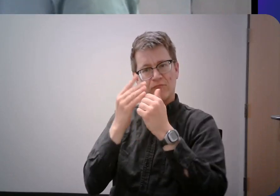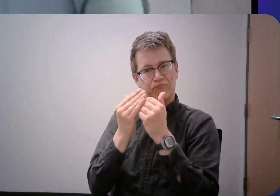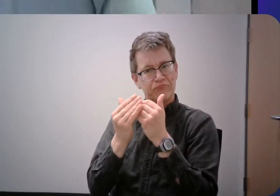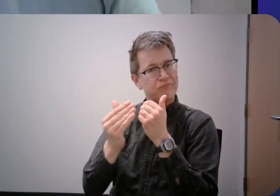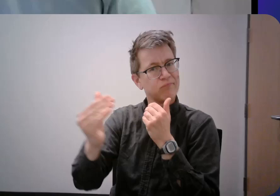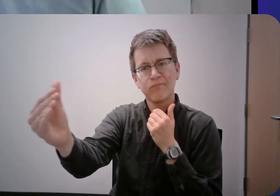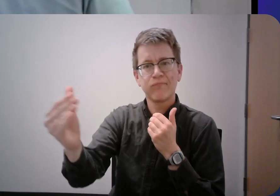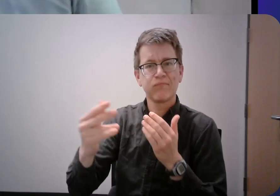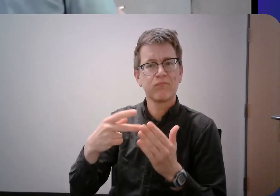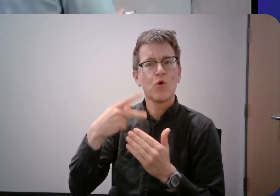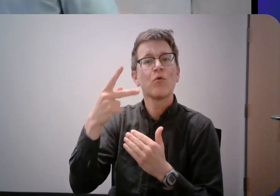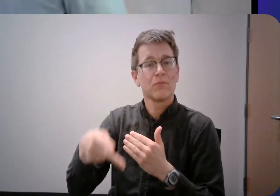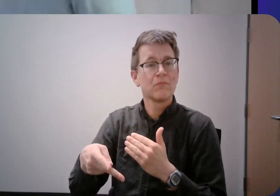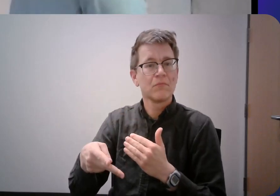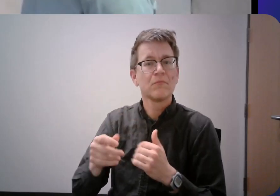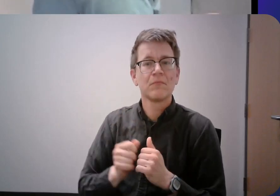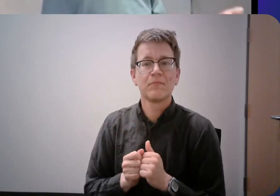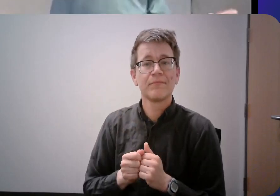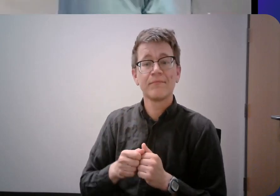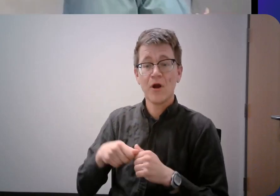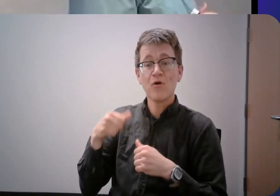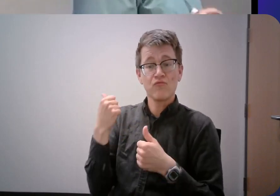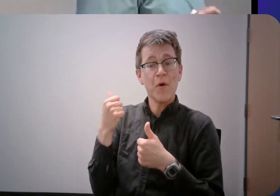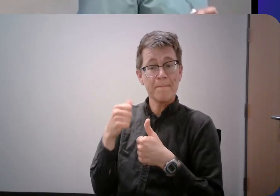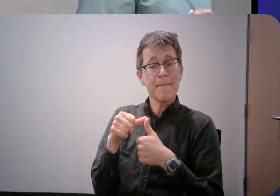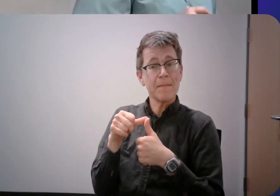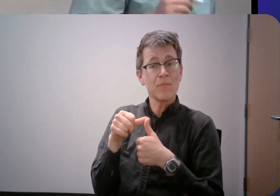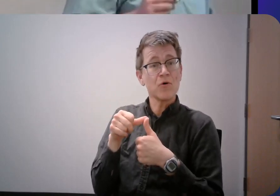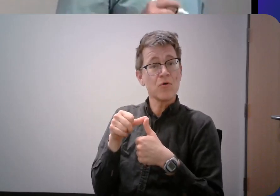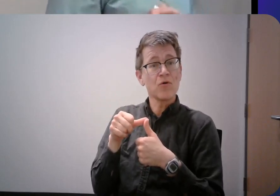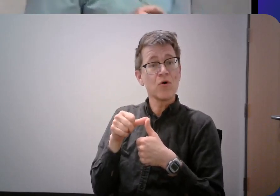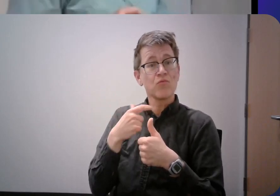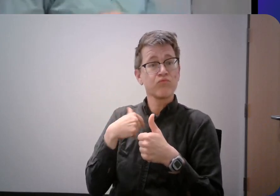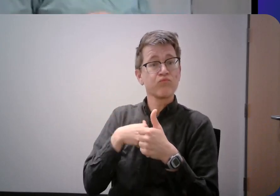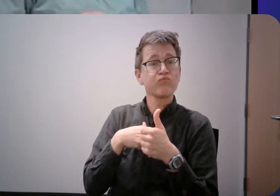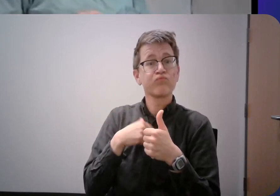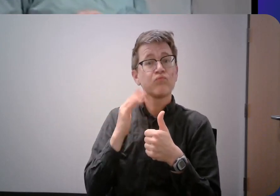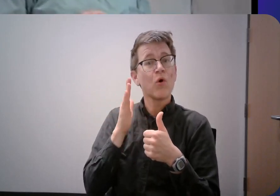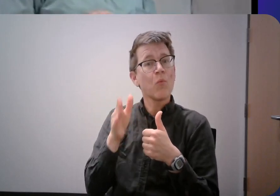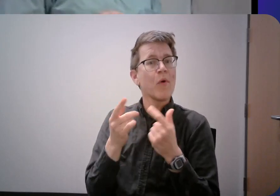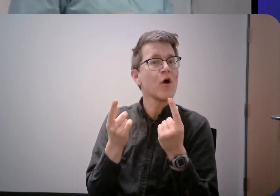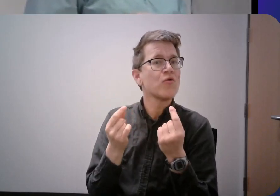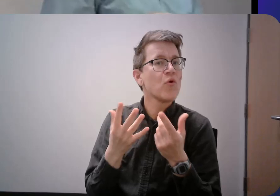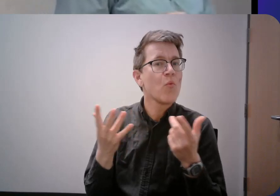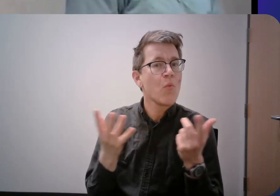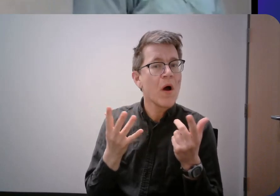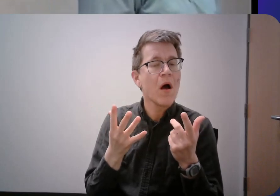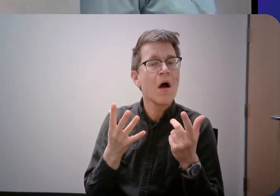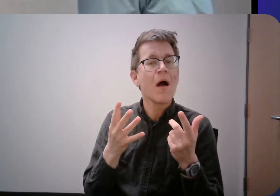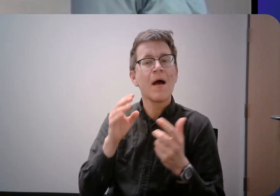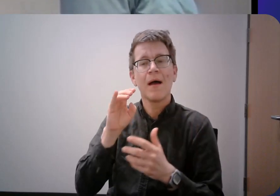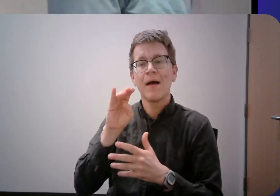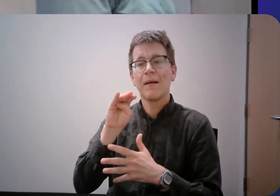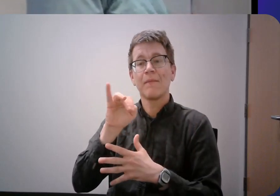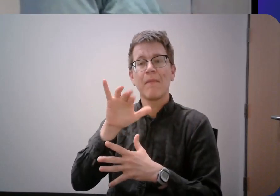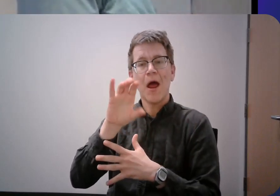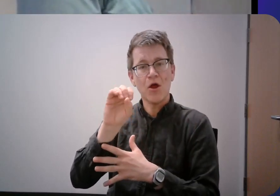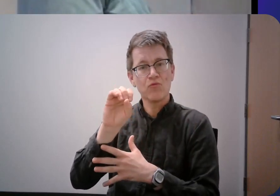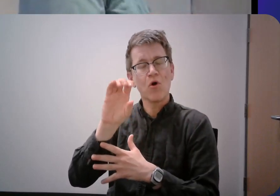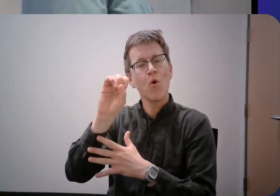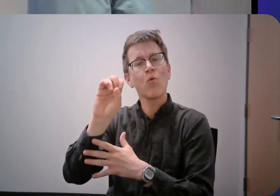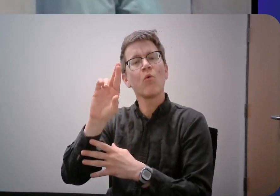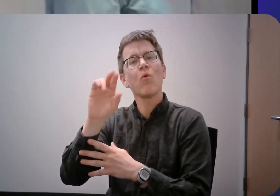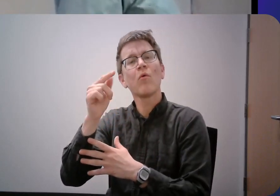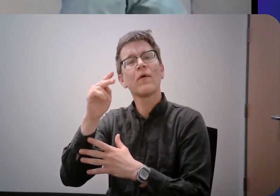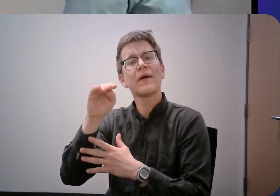Okay? Because remember what we're going to be in a business of. We're going to be in a business of destroying microorganisms. Okay? And there's going